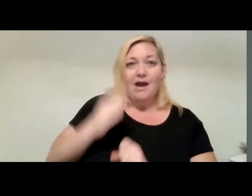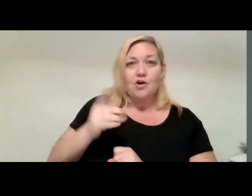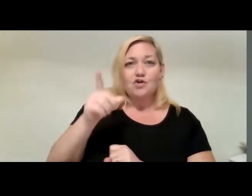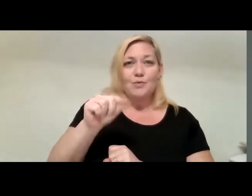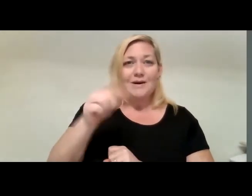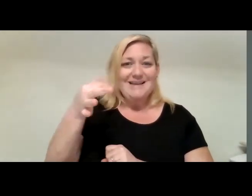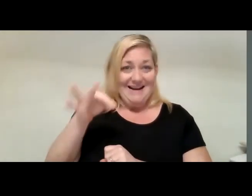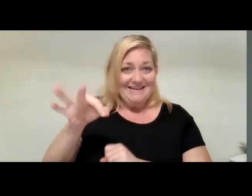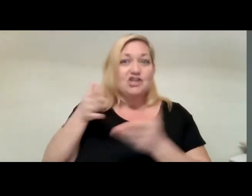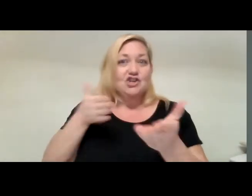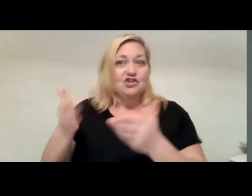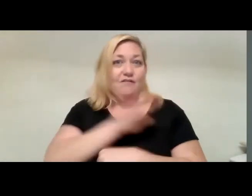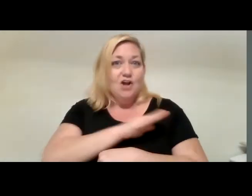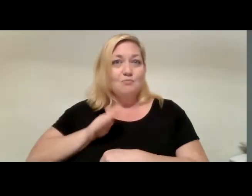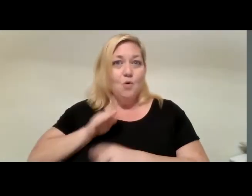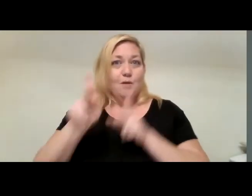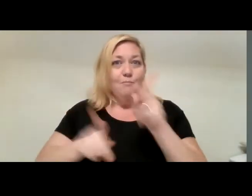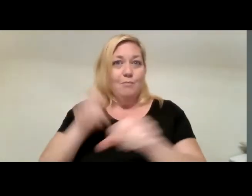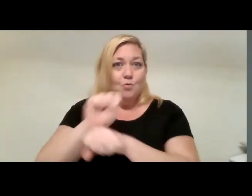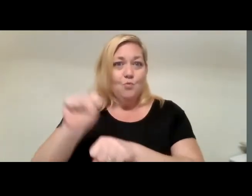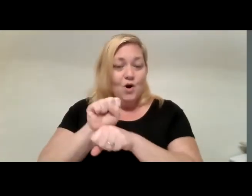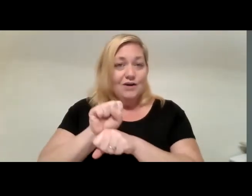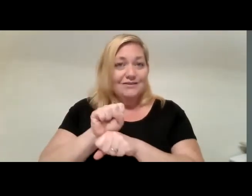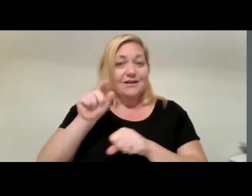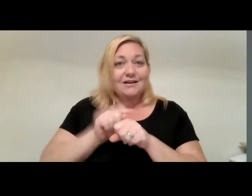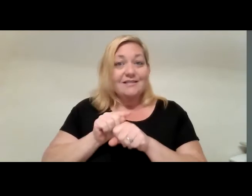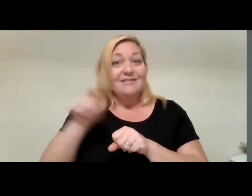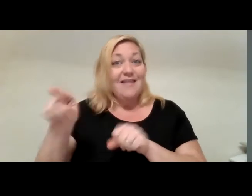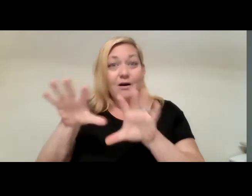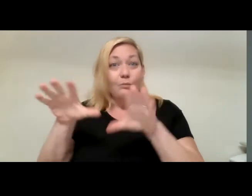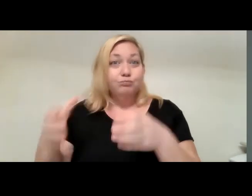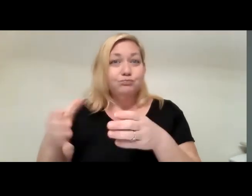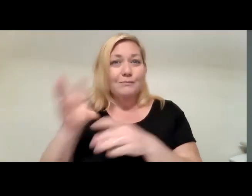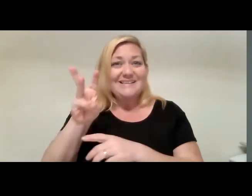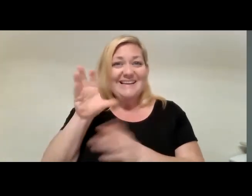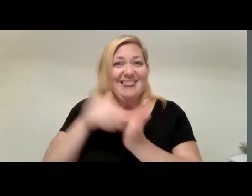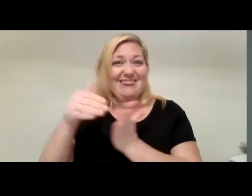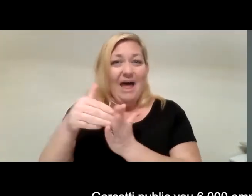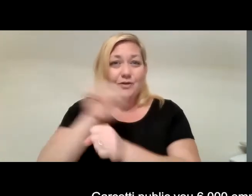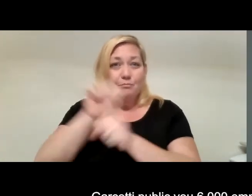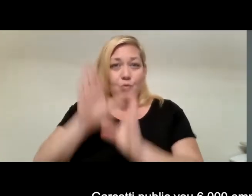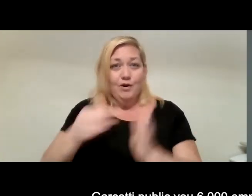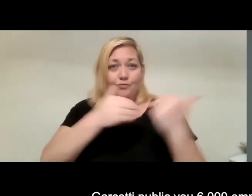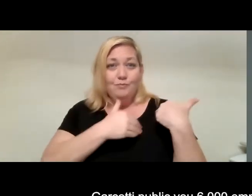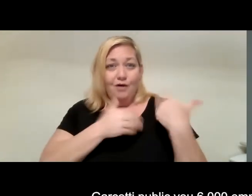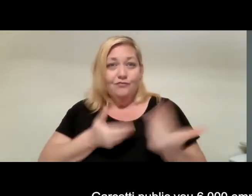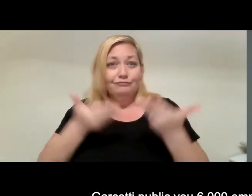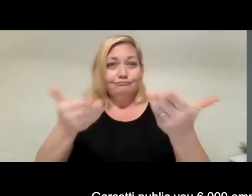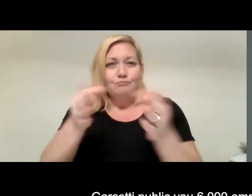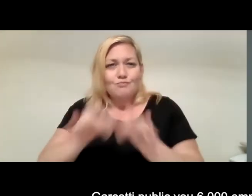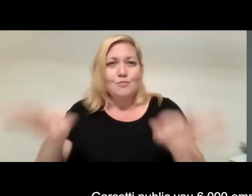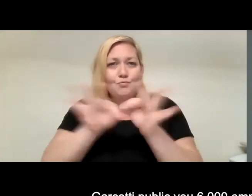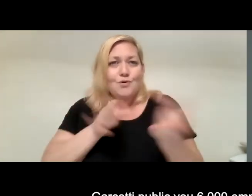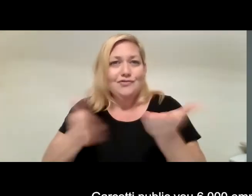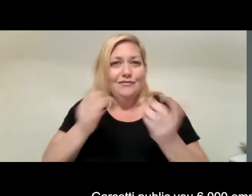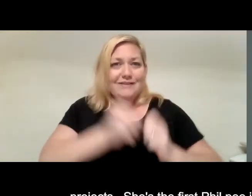serve on the board of Public Works, the oversight body of almost 6,000 employees responsible for delivering critical services and